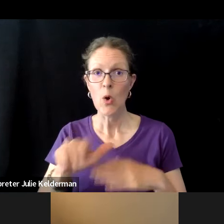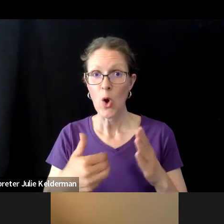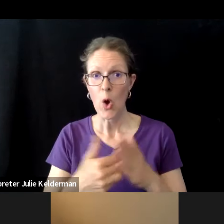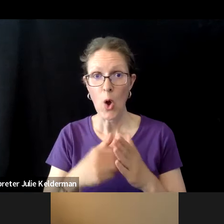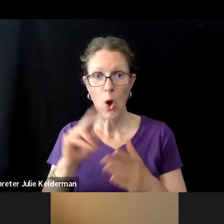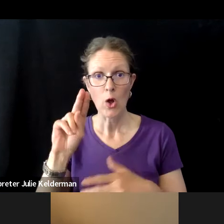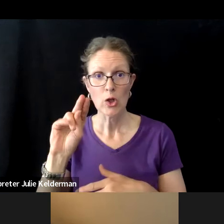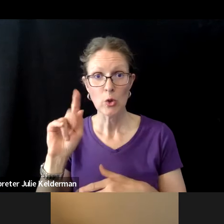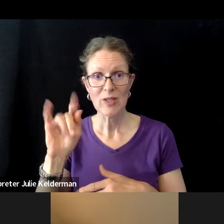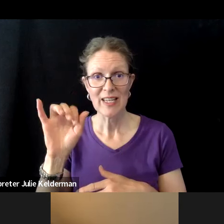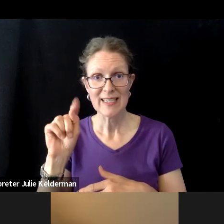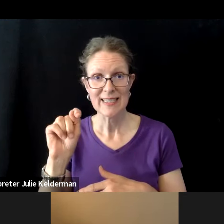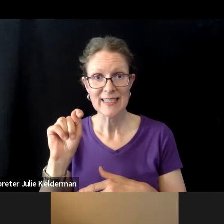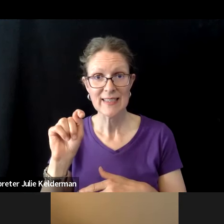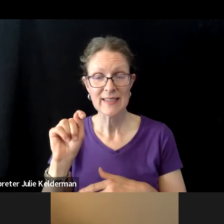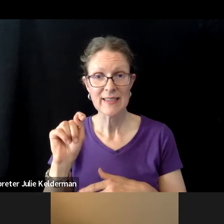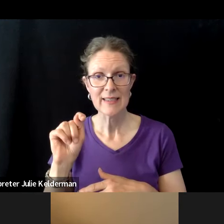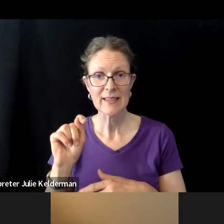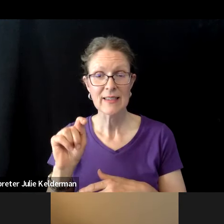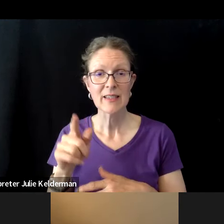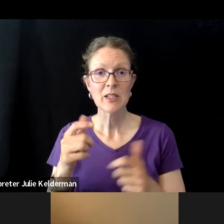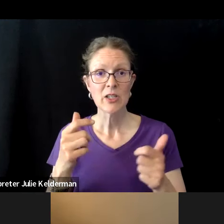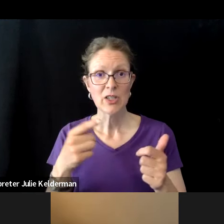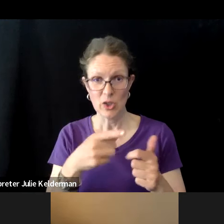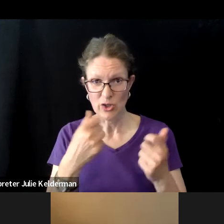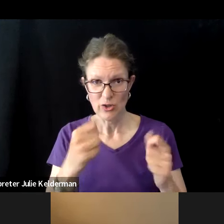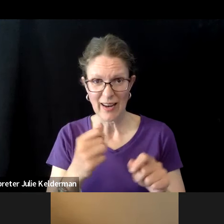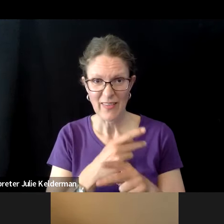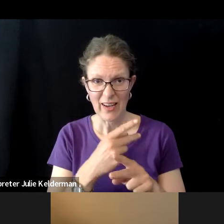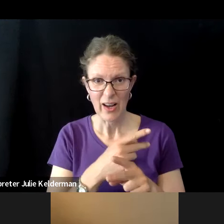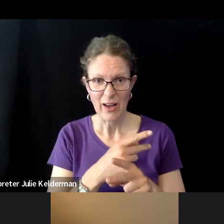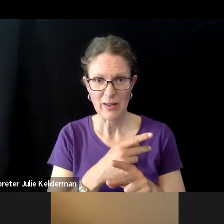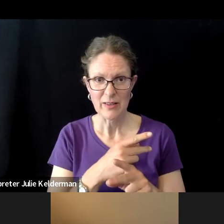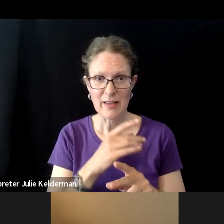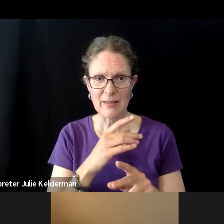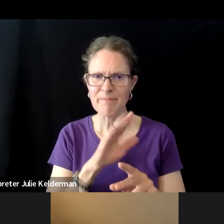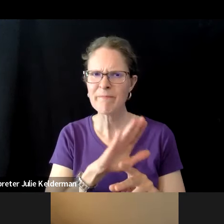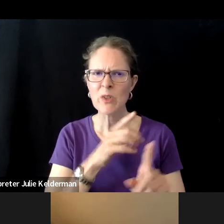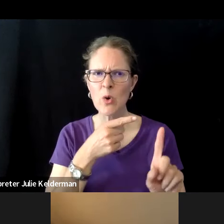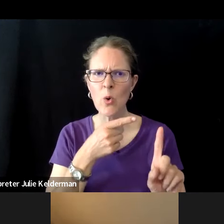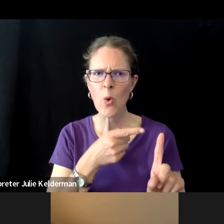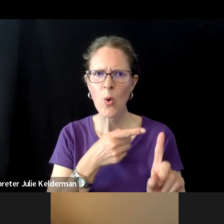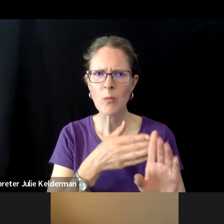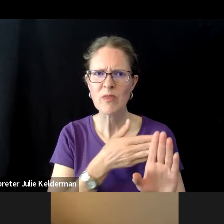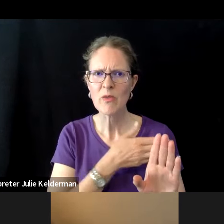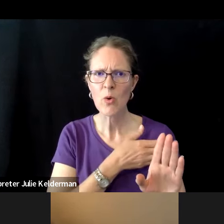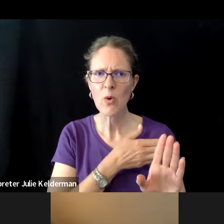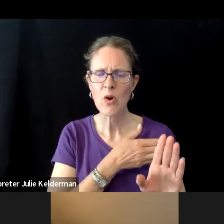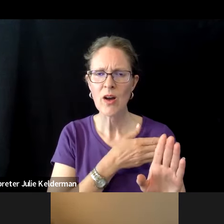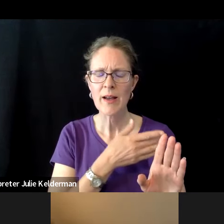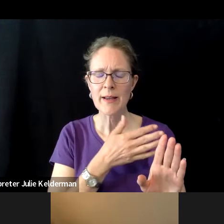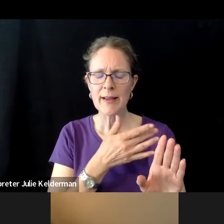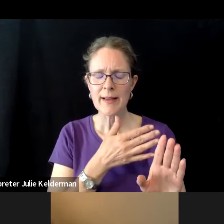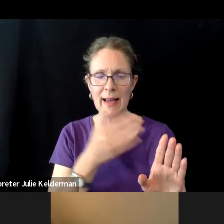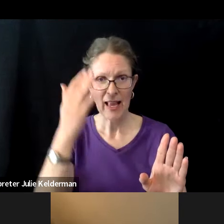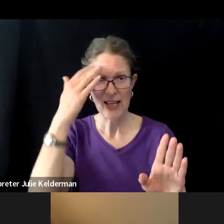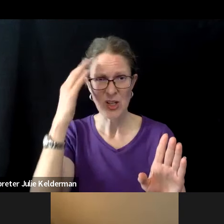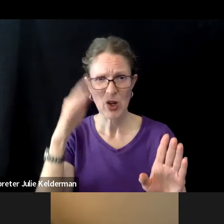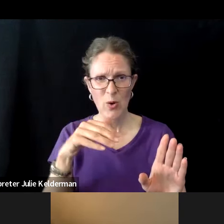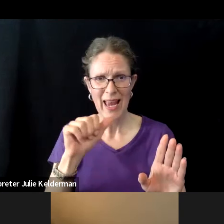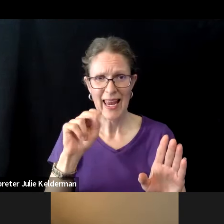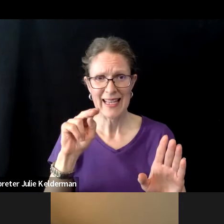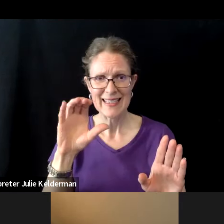I know you are trying to figure that out. Is it the goal that prior to next, I know the